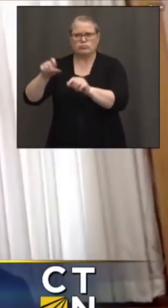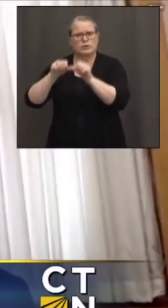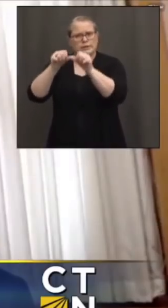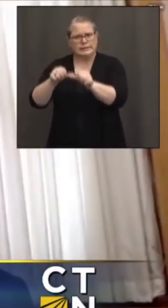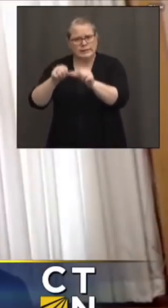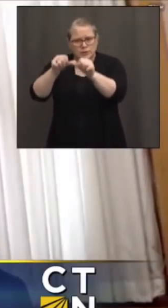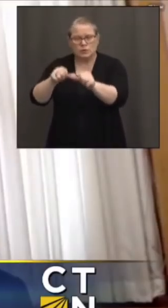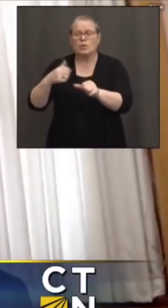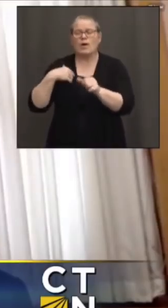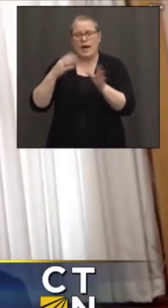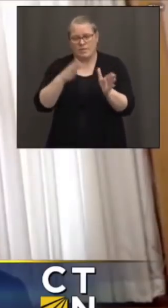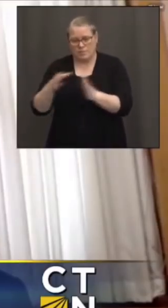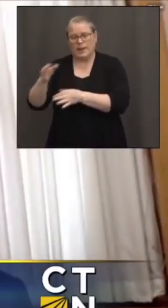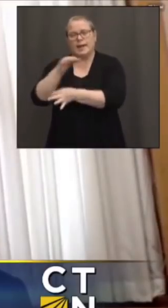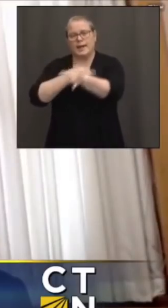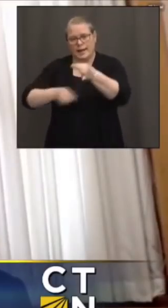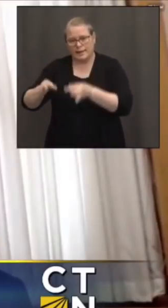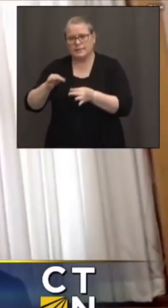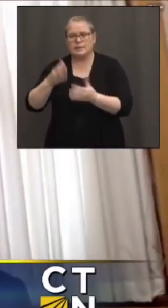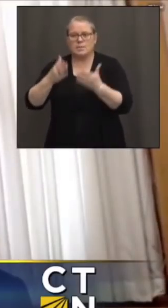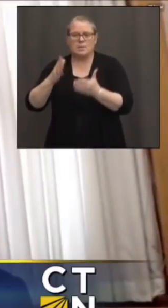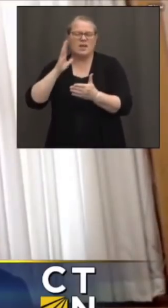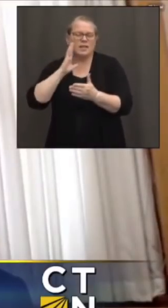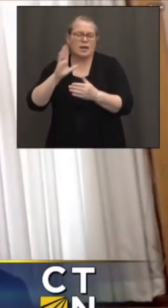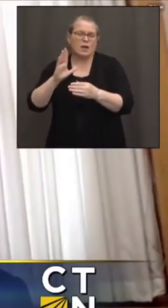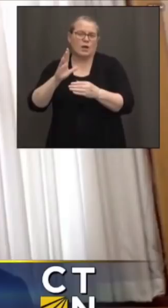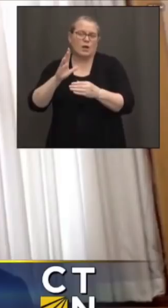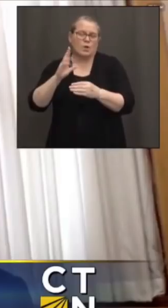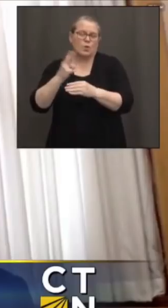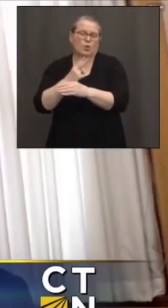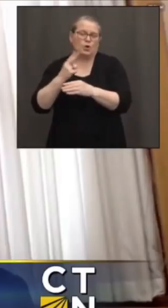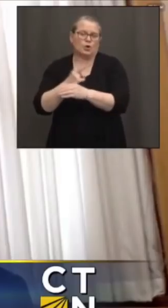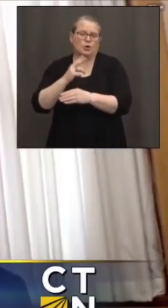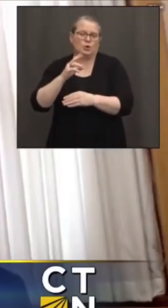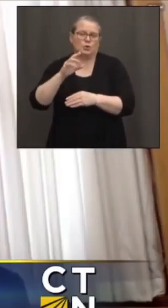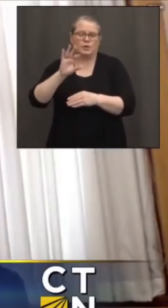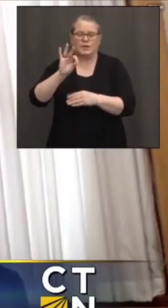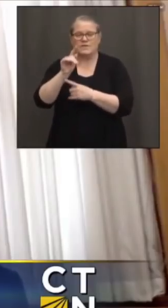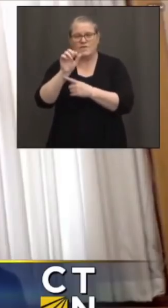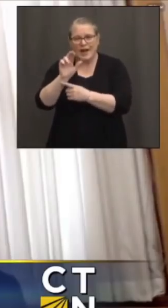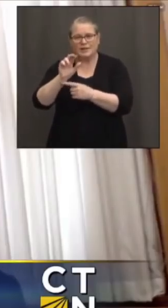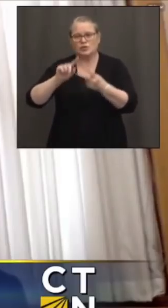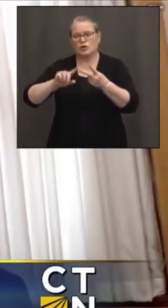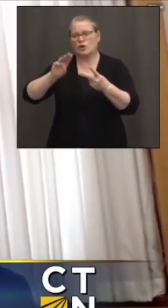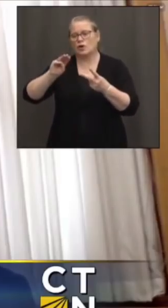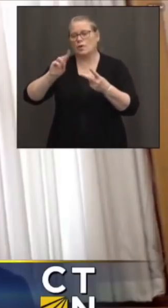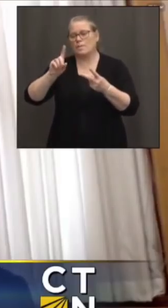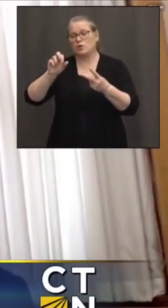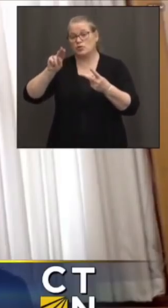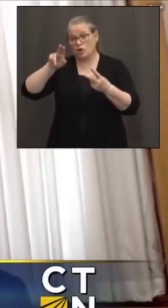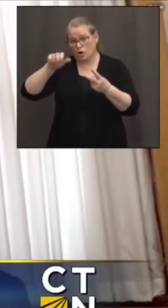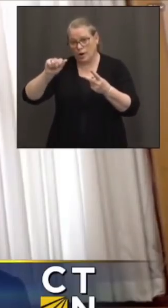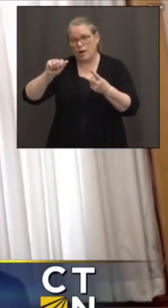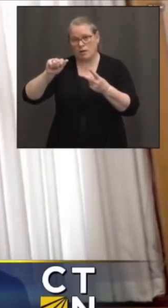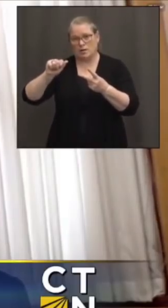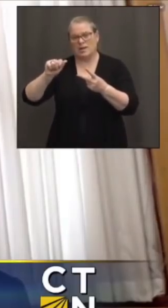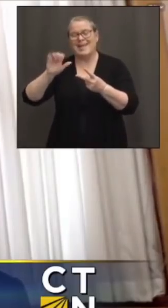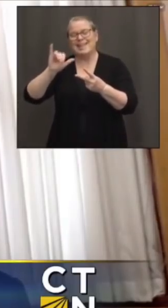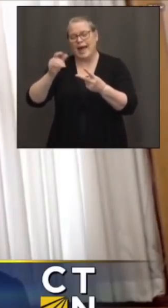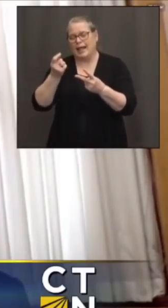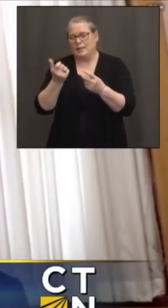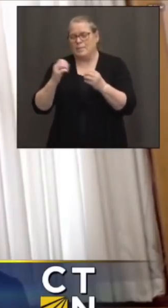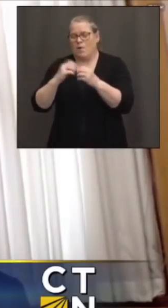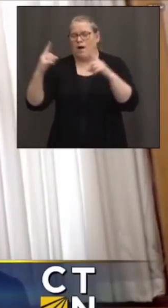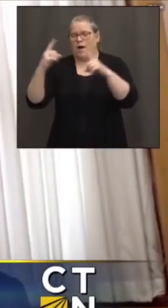working on have to do with them starting to do mRNA vaccines, so doing the Pfizer-Moderna vaccine, which obviously adds complexity